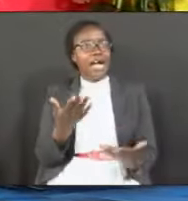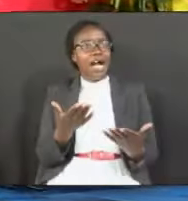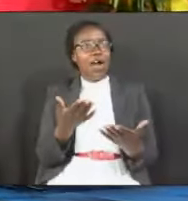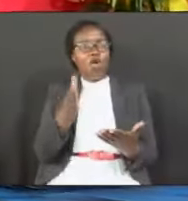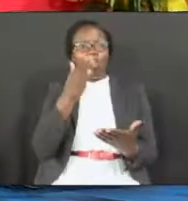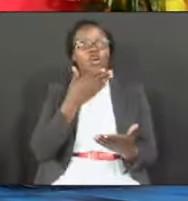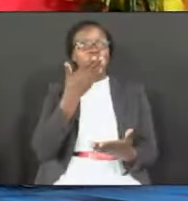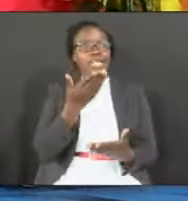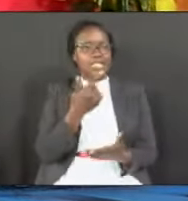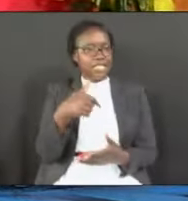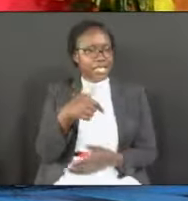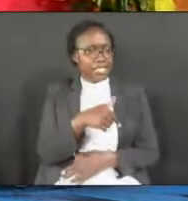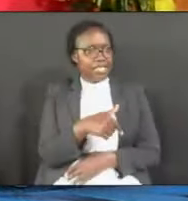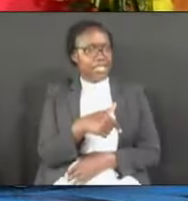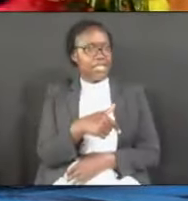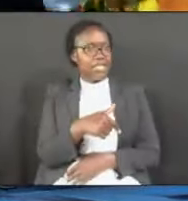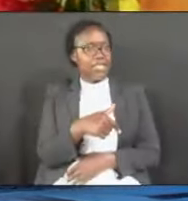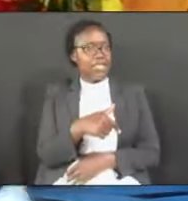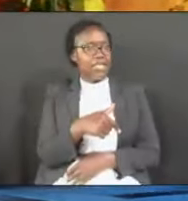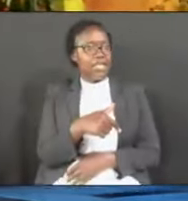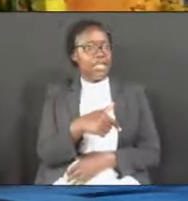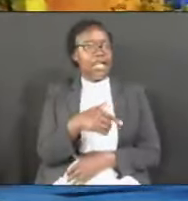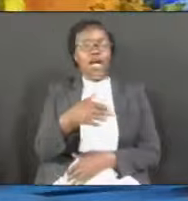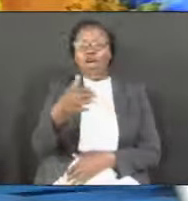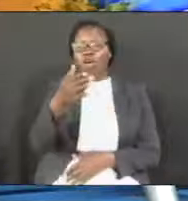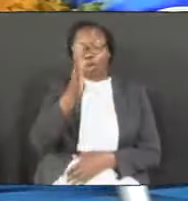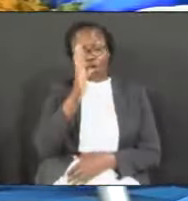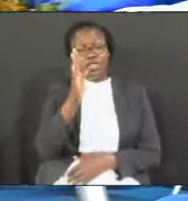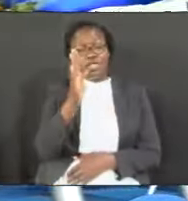families. You see, God saw